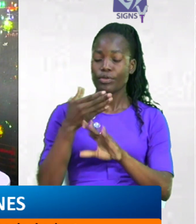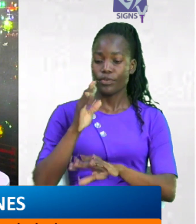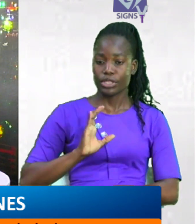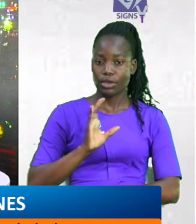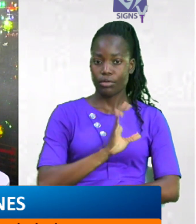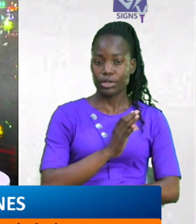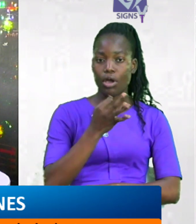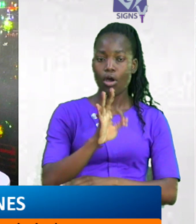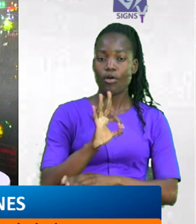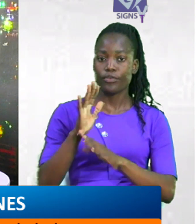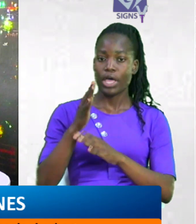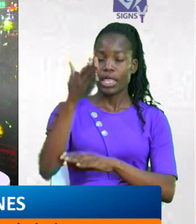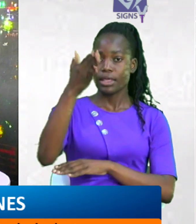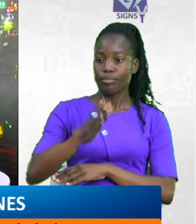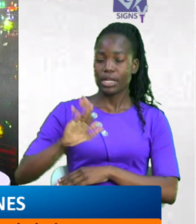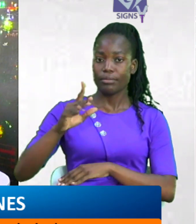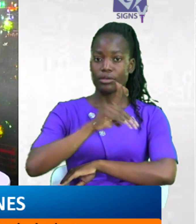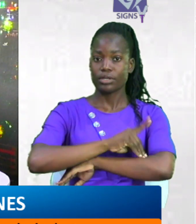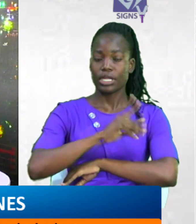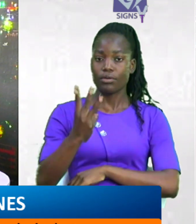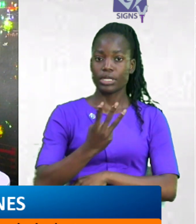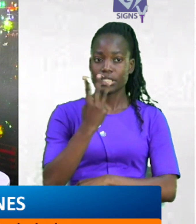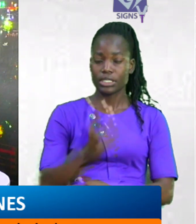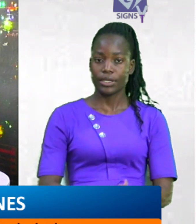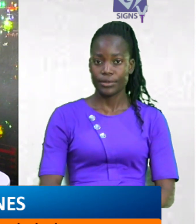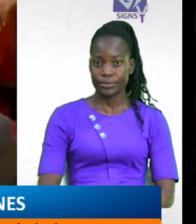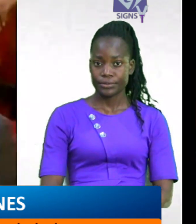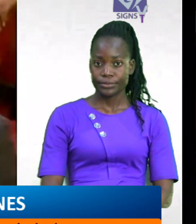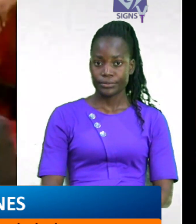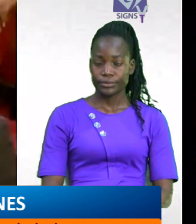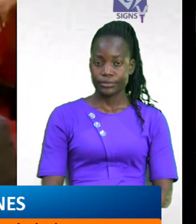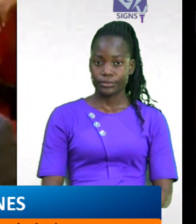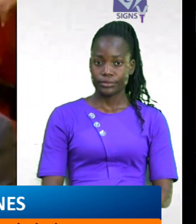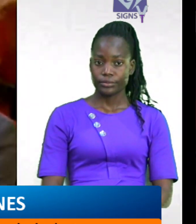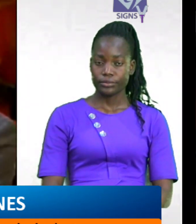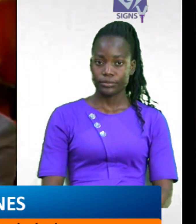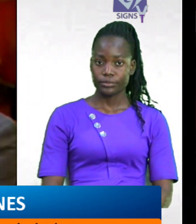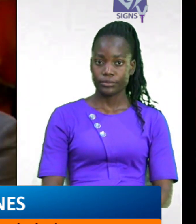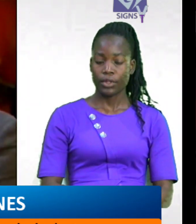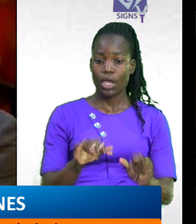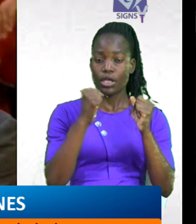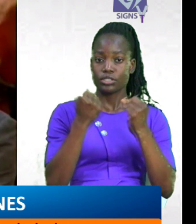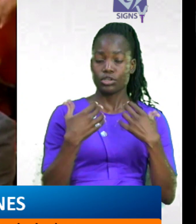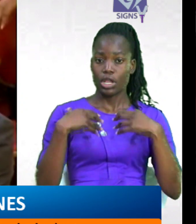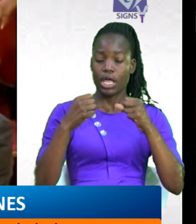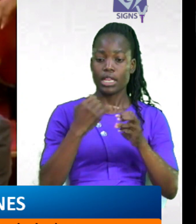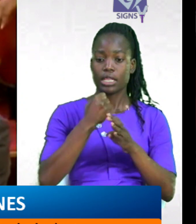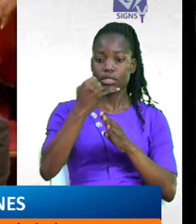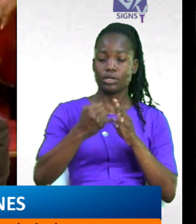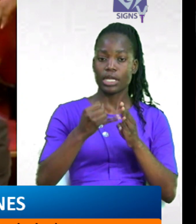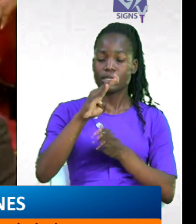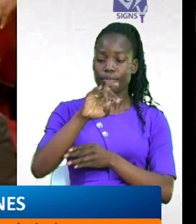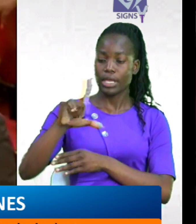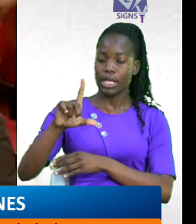NHIF, passed at the second reading and is expected to be tabled before the committee of the whole House